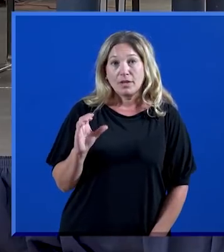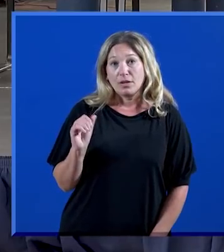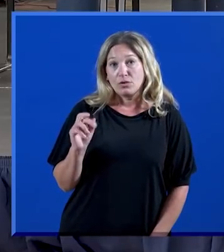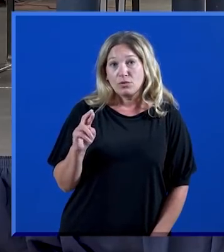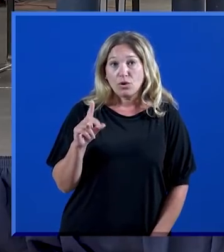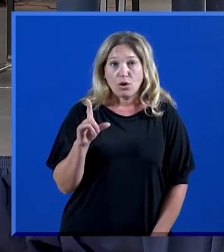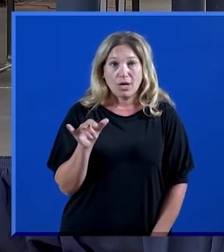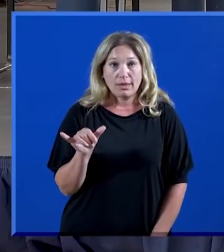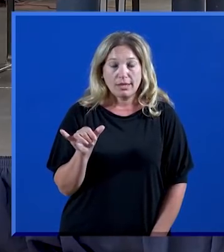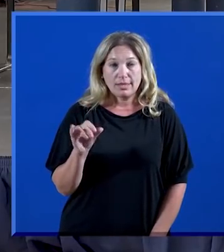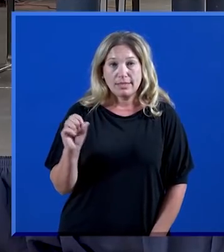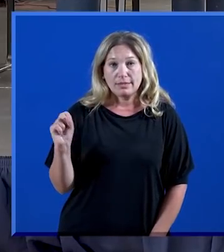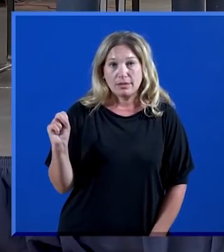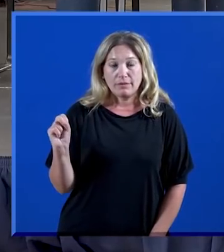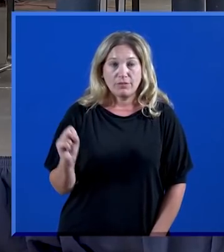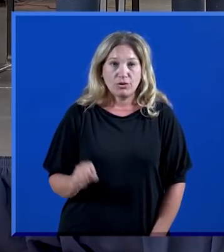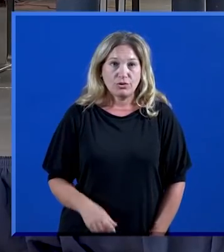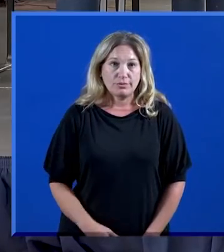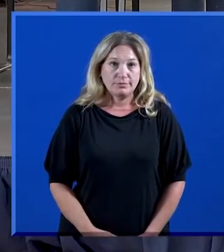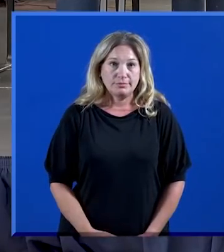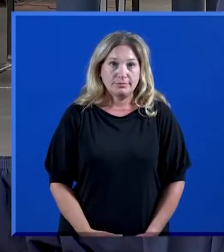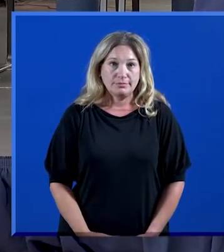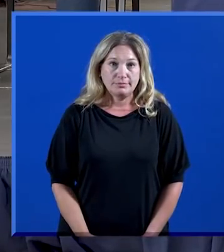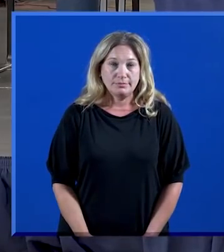Carly Silver.